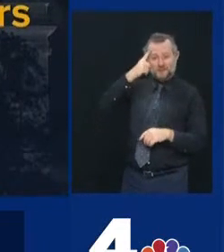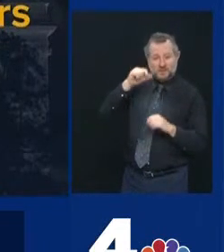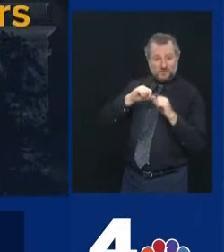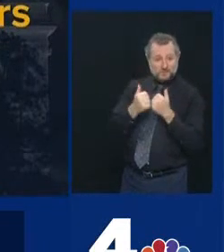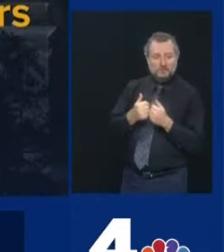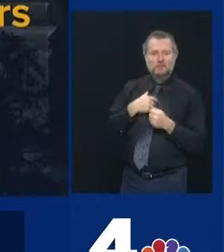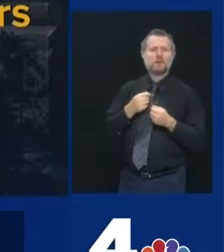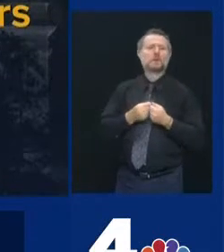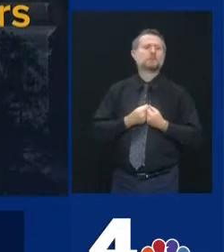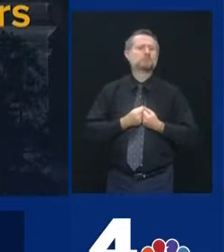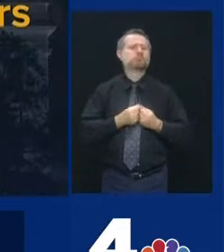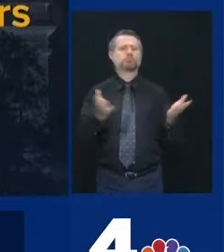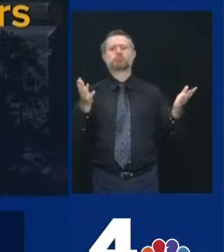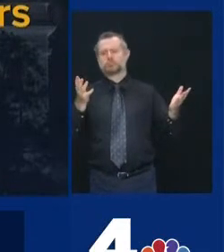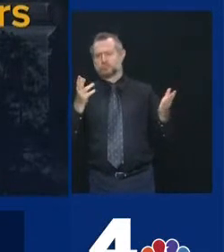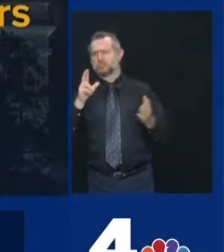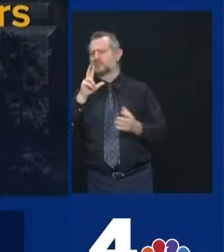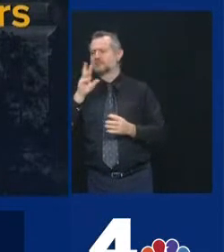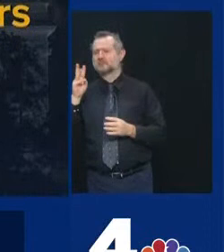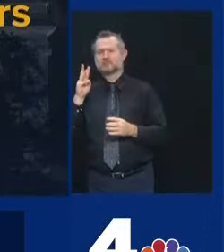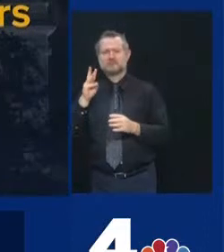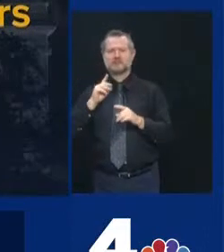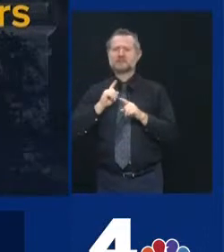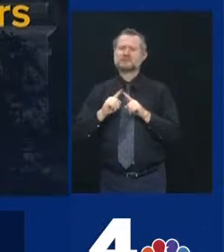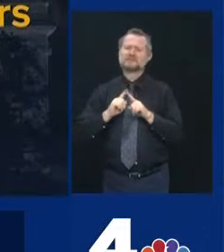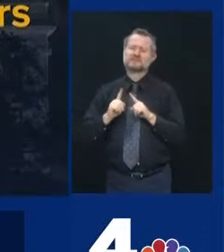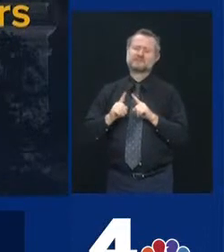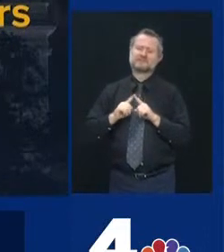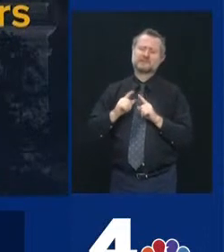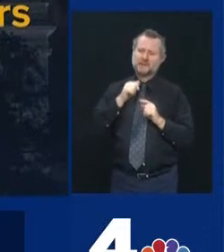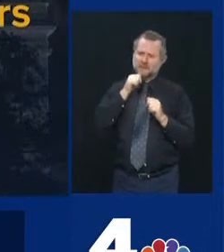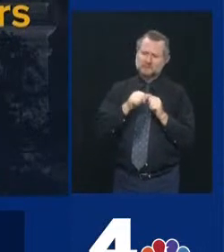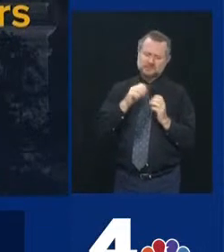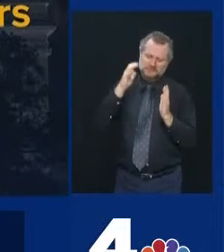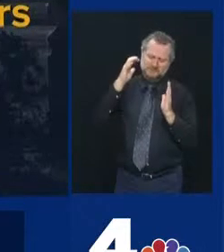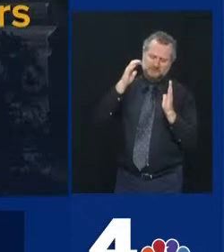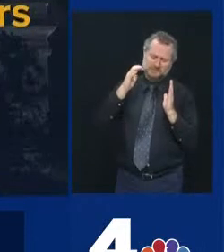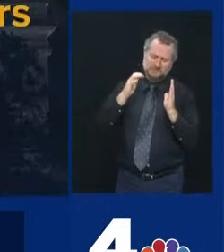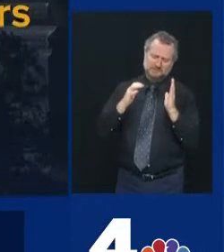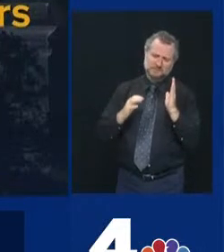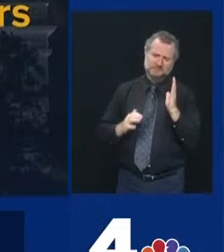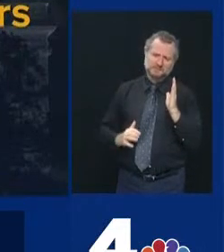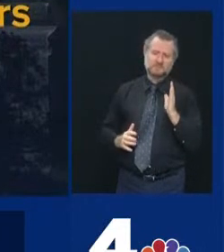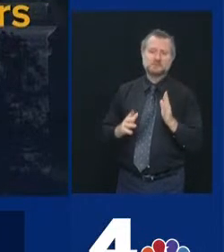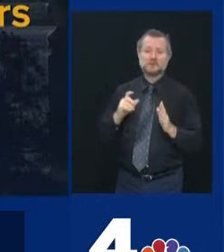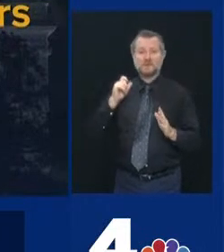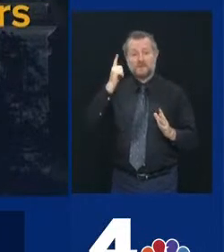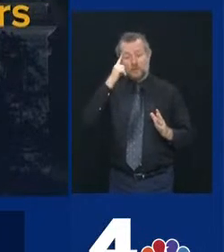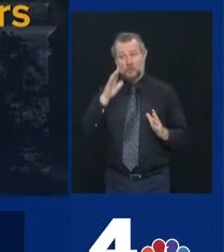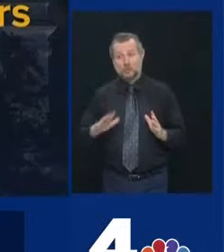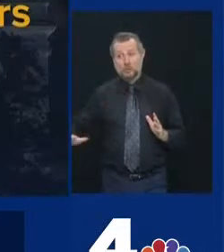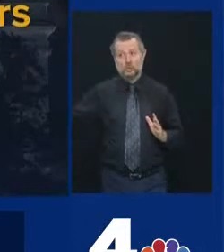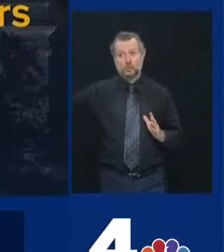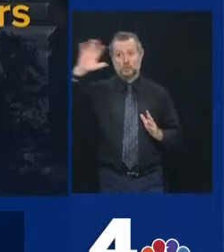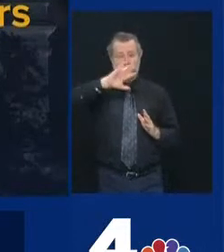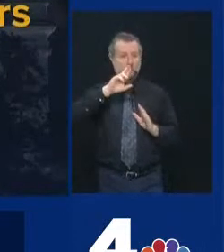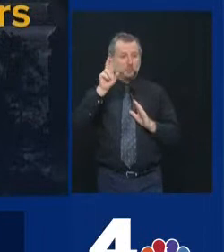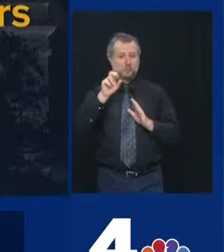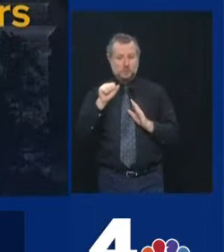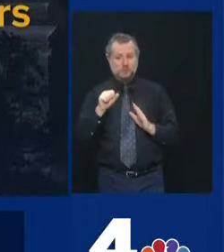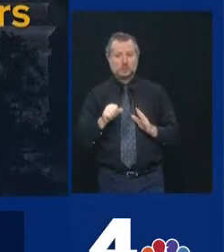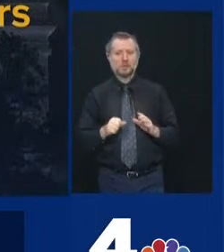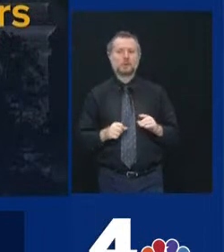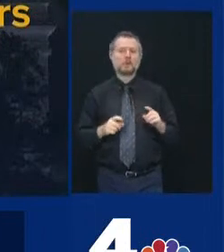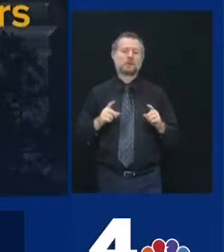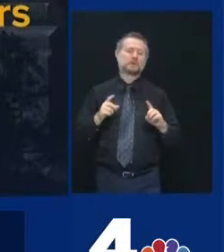is a compilation of questions from governors all across the country. Democratic governors,